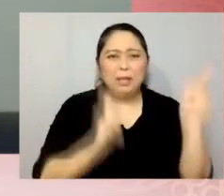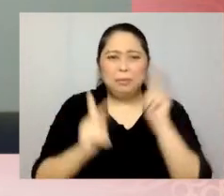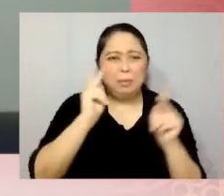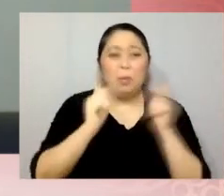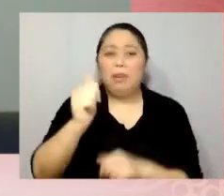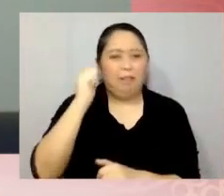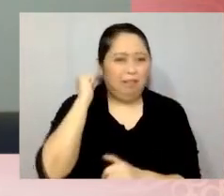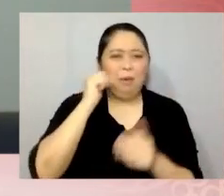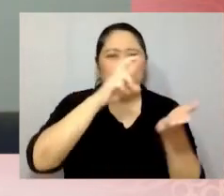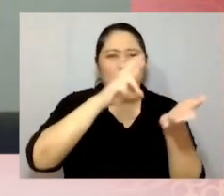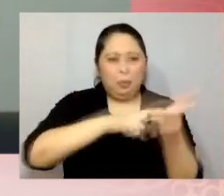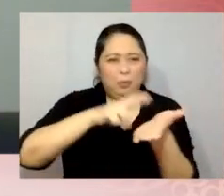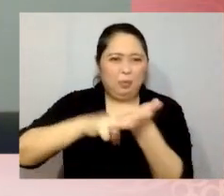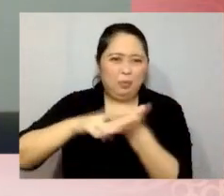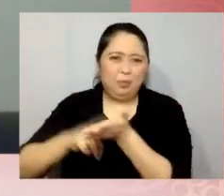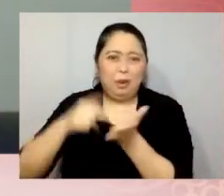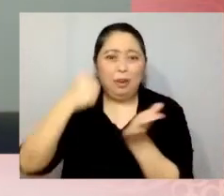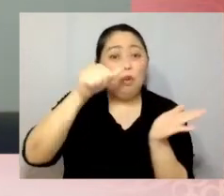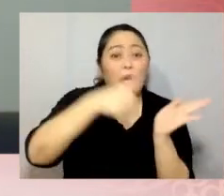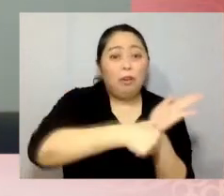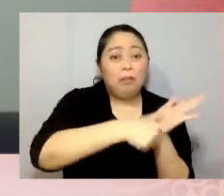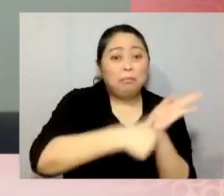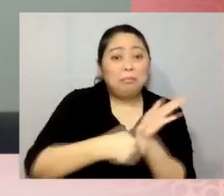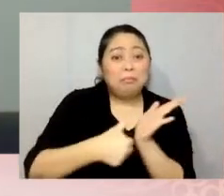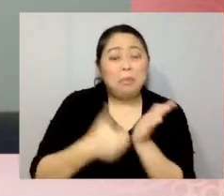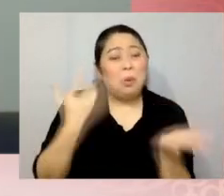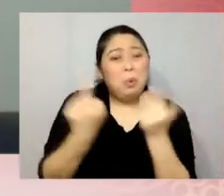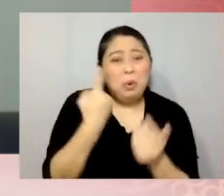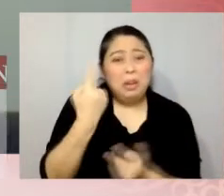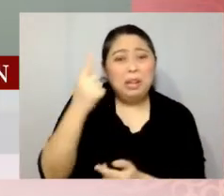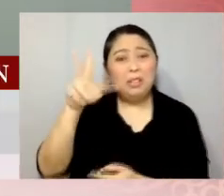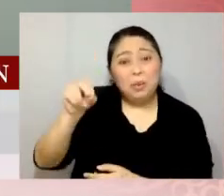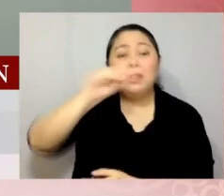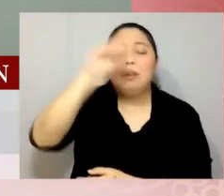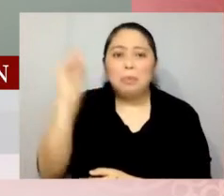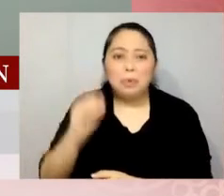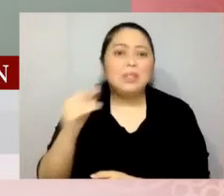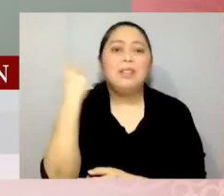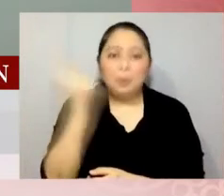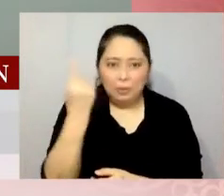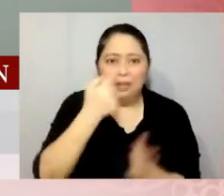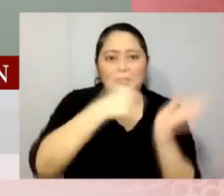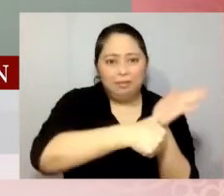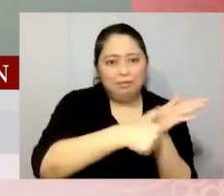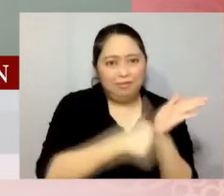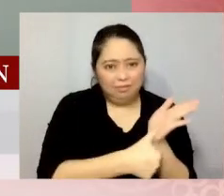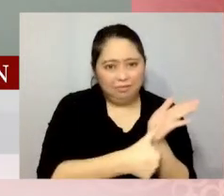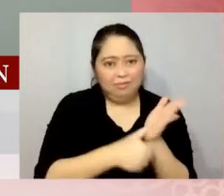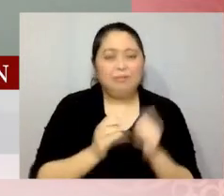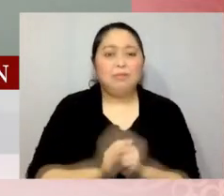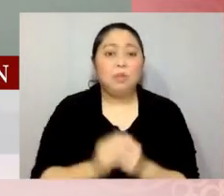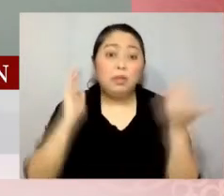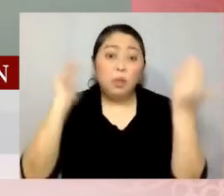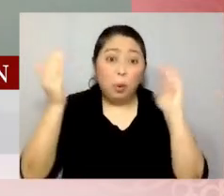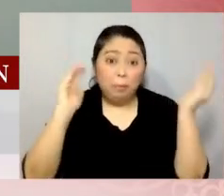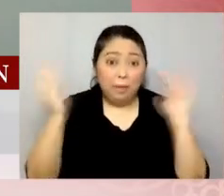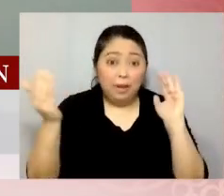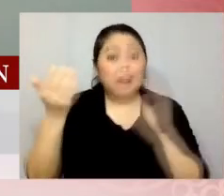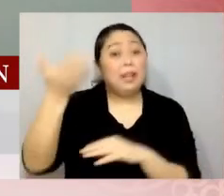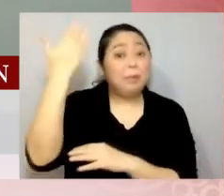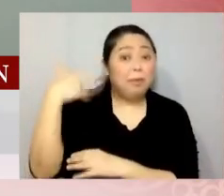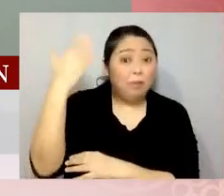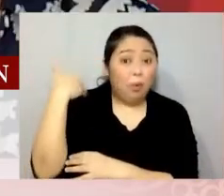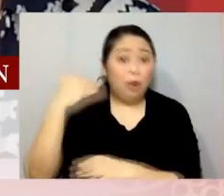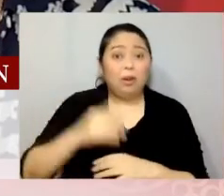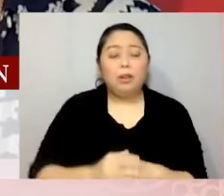only about 30% of the expected turnout, or based on the previous registration we have in the previous prior to